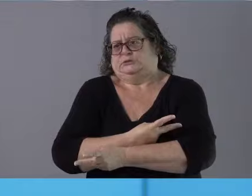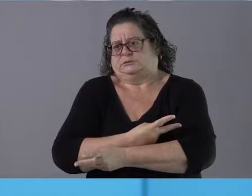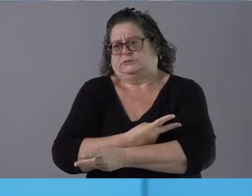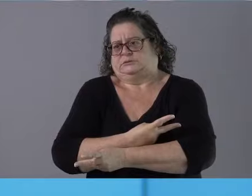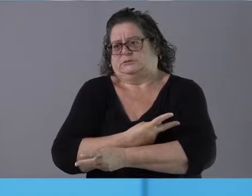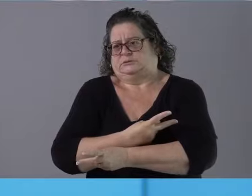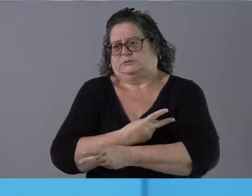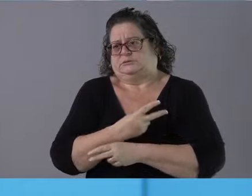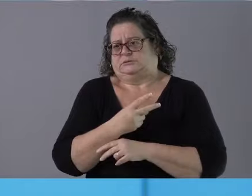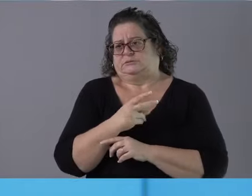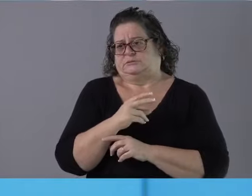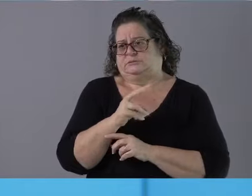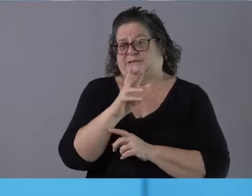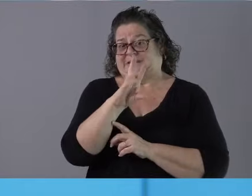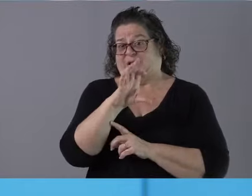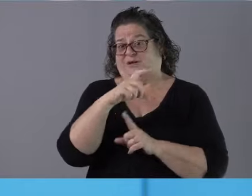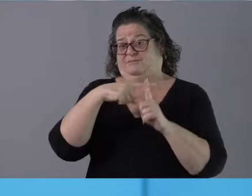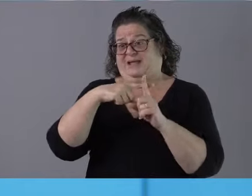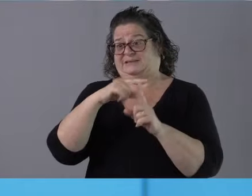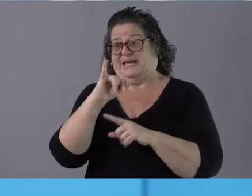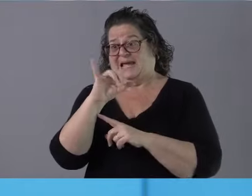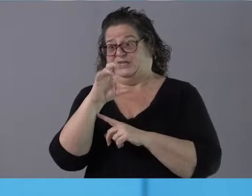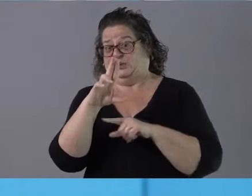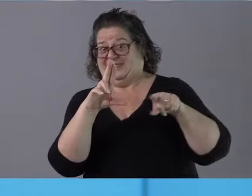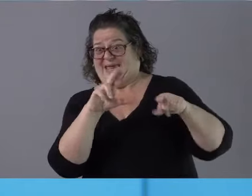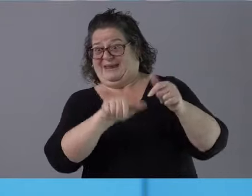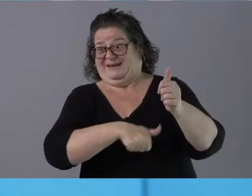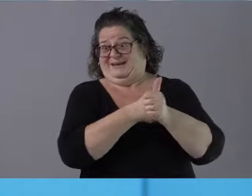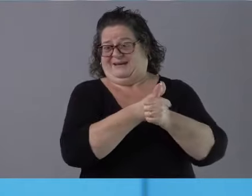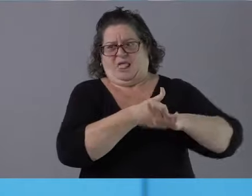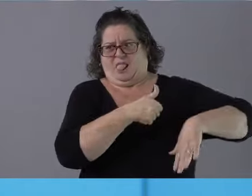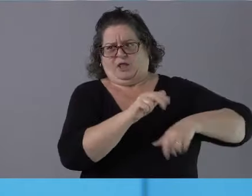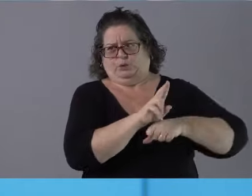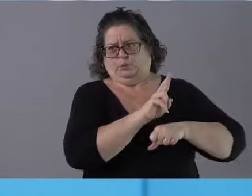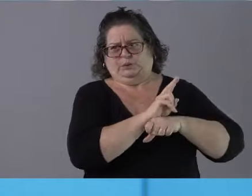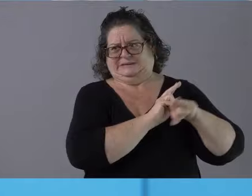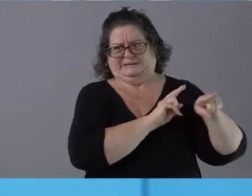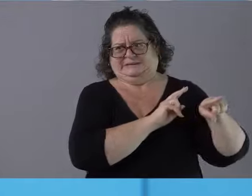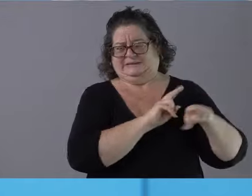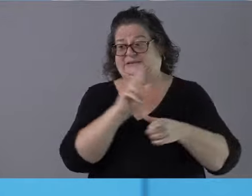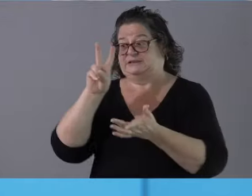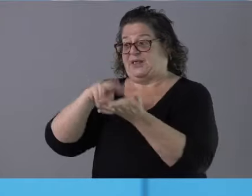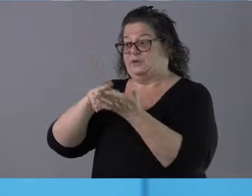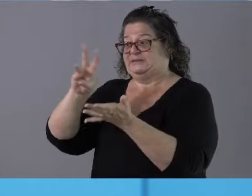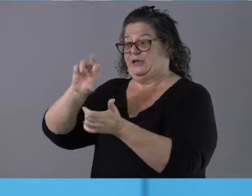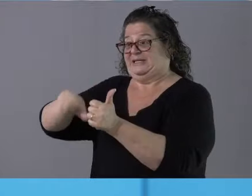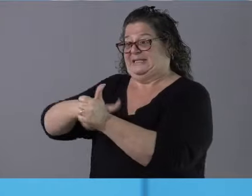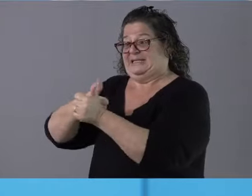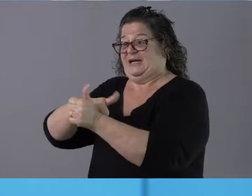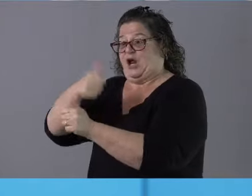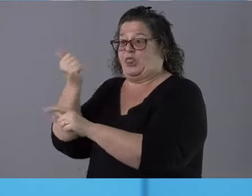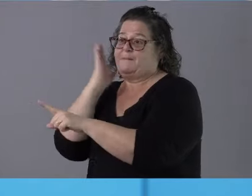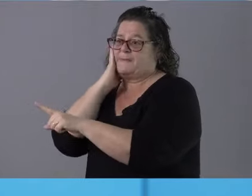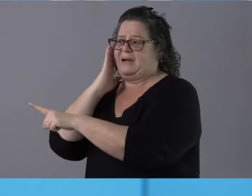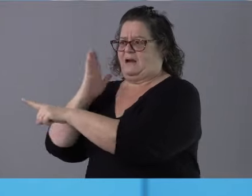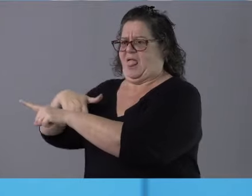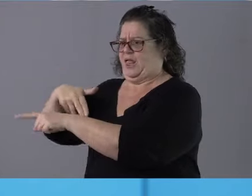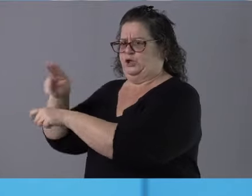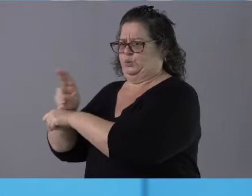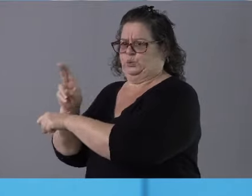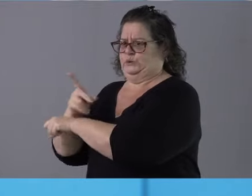use, 2,600 hospital beds that we haven't yet have to use, the amount of investment that we've put